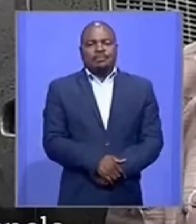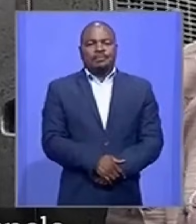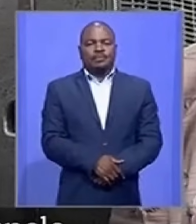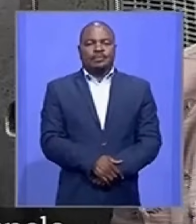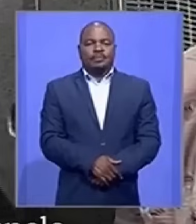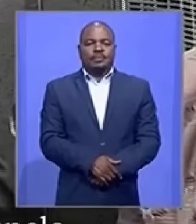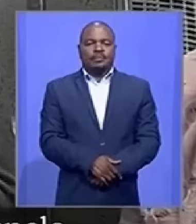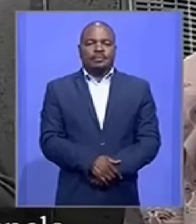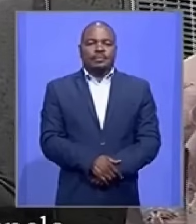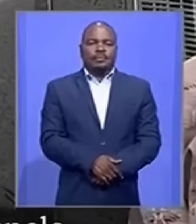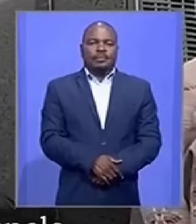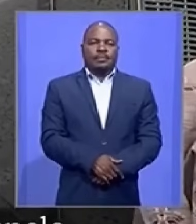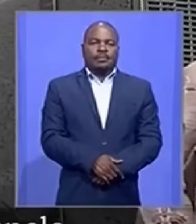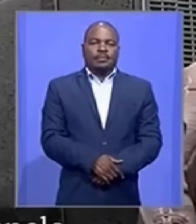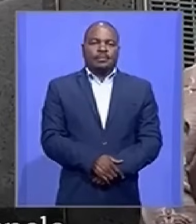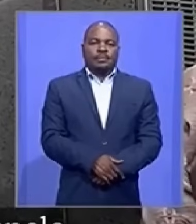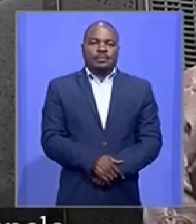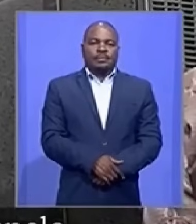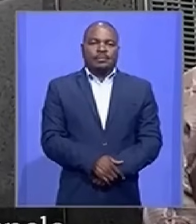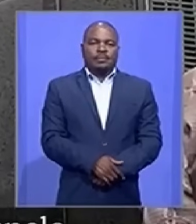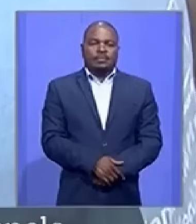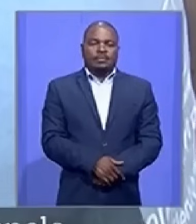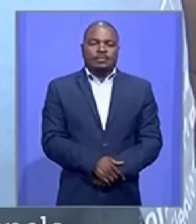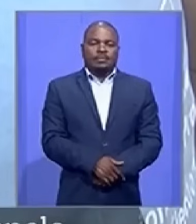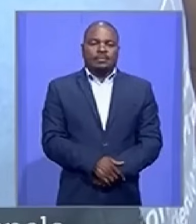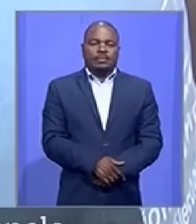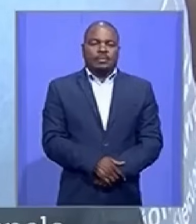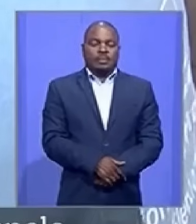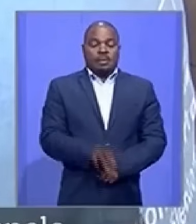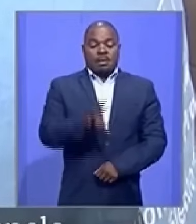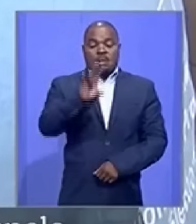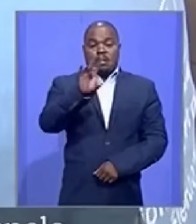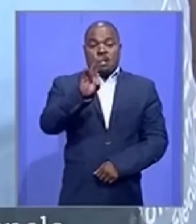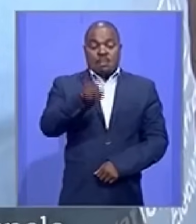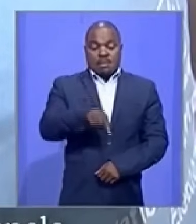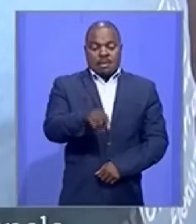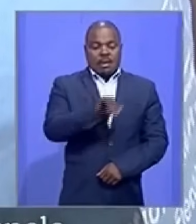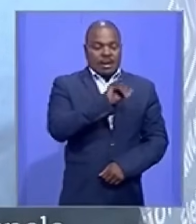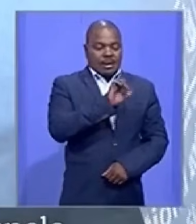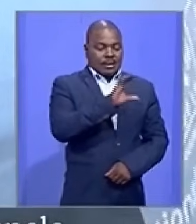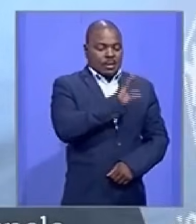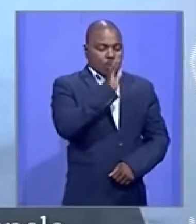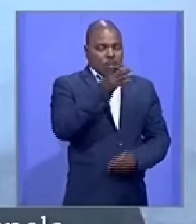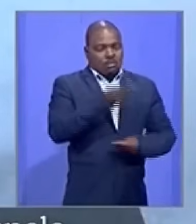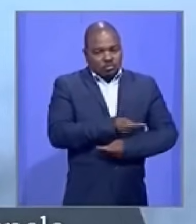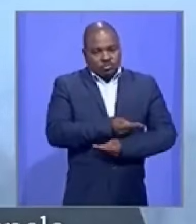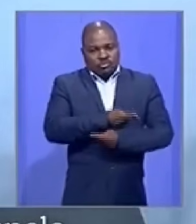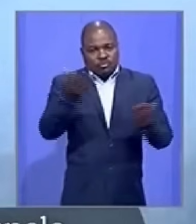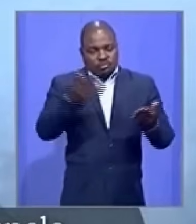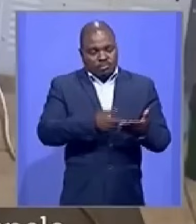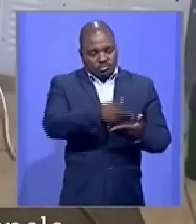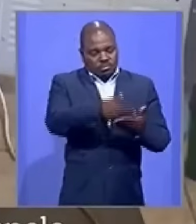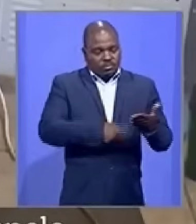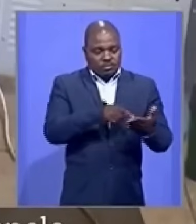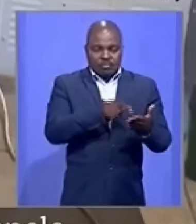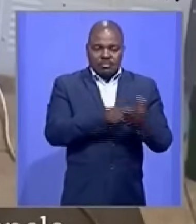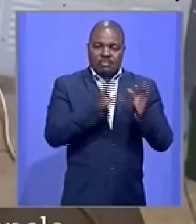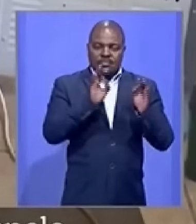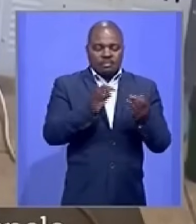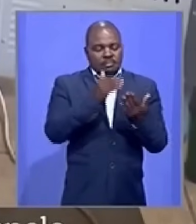ukuthi iliphi iqembu eliwinileyo. Ka laboraro IEC e tla phatlalatsa tokomane ya moshwelella ya lethathama